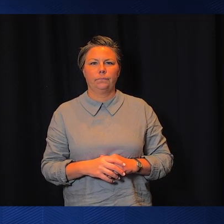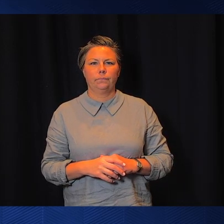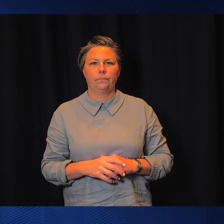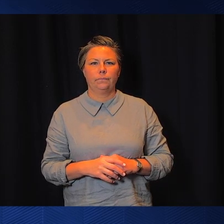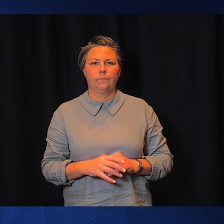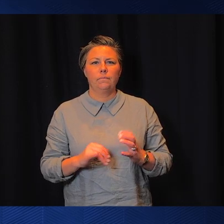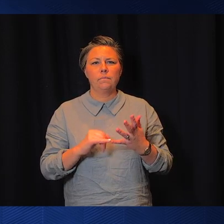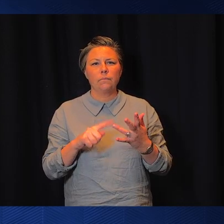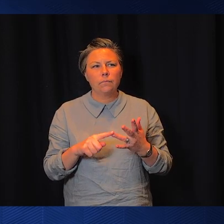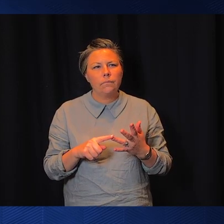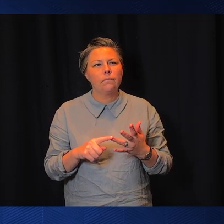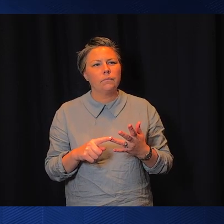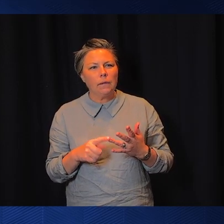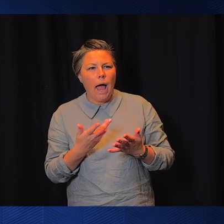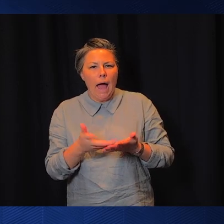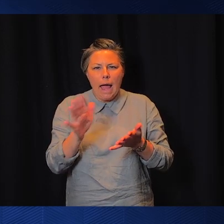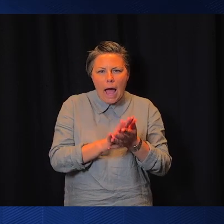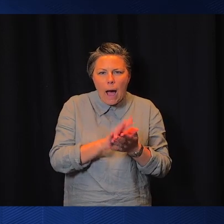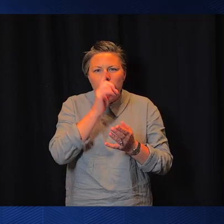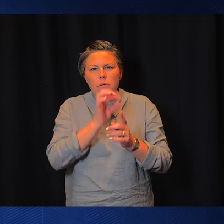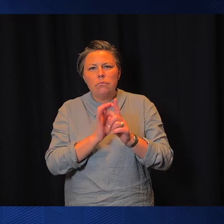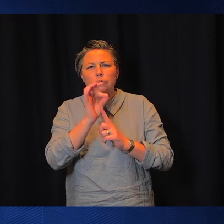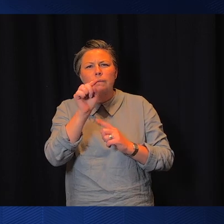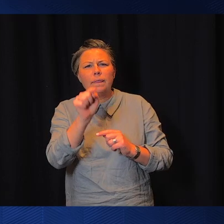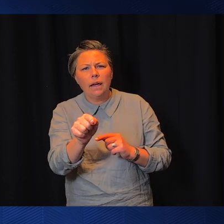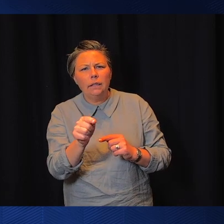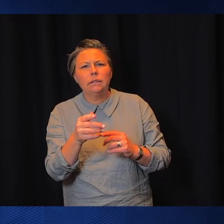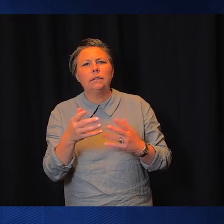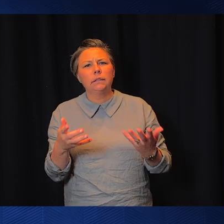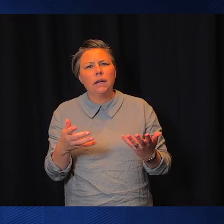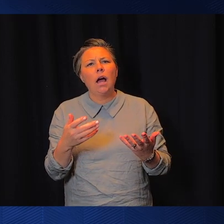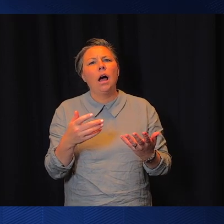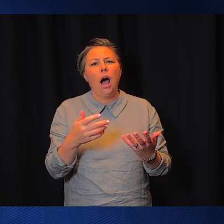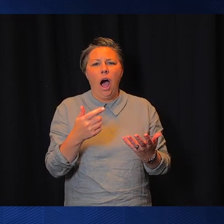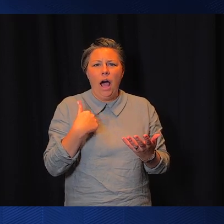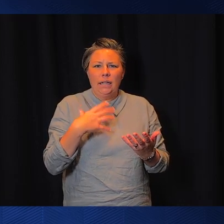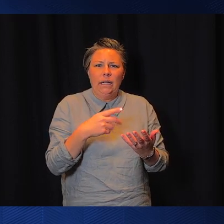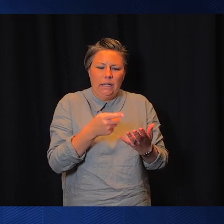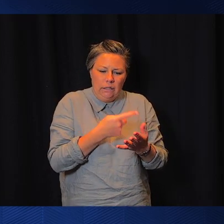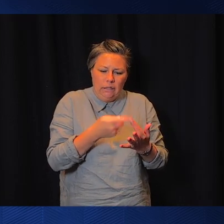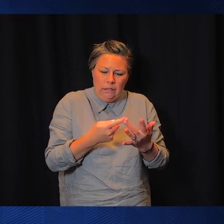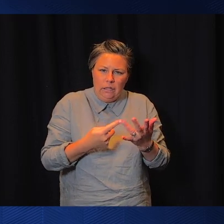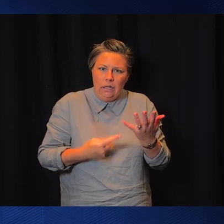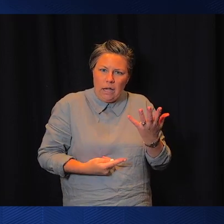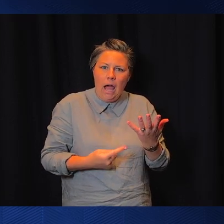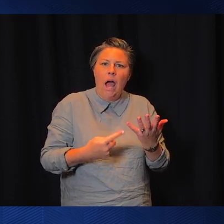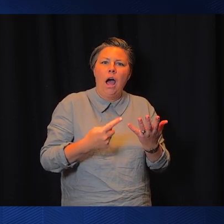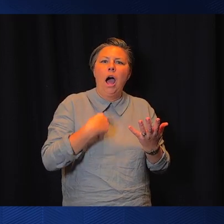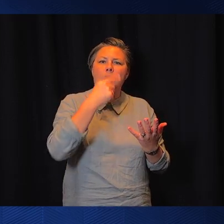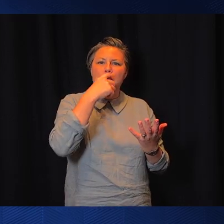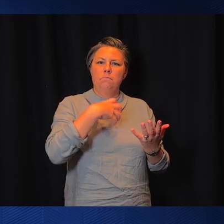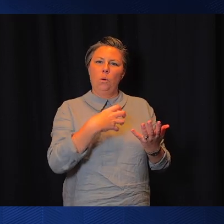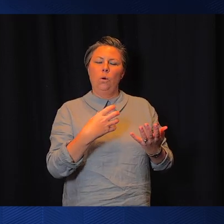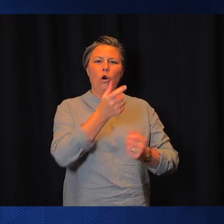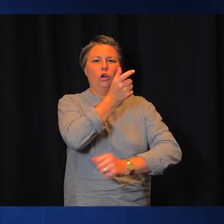ways, I have to look in a way that I get to approach to all the partners in our communities. And a kind of survey that involves you in